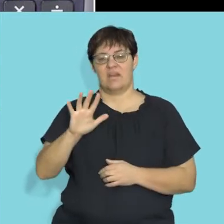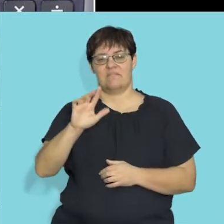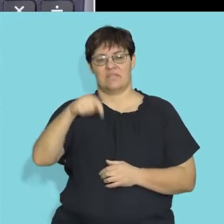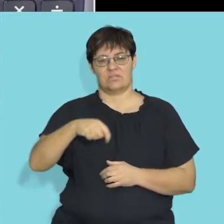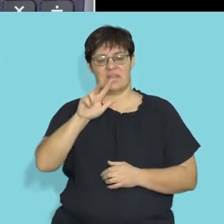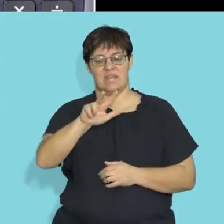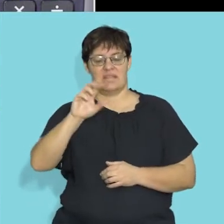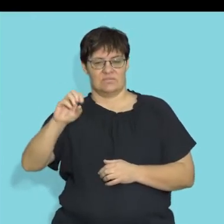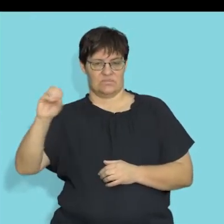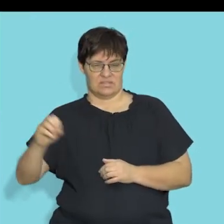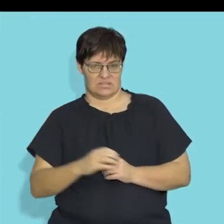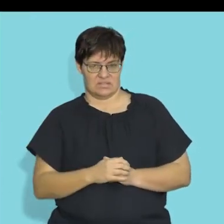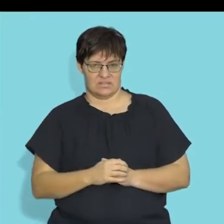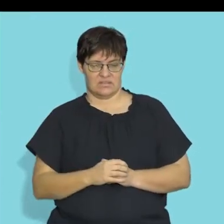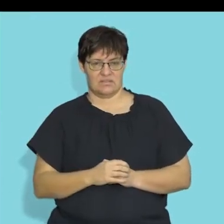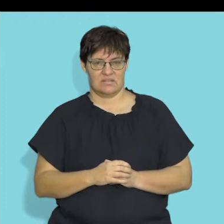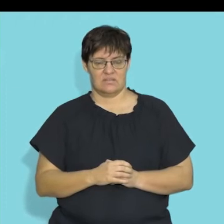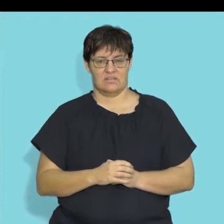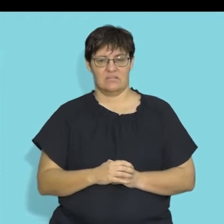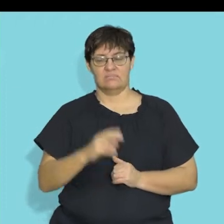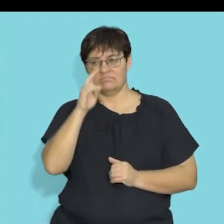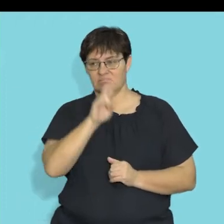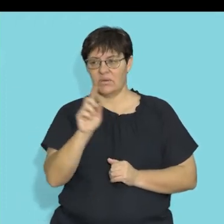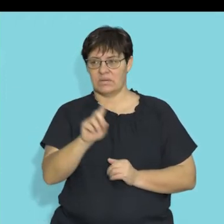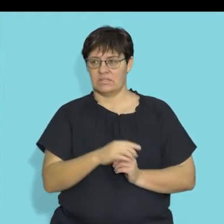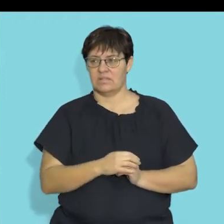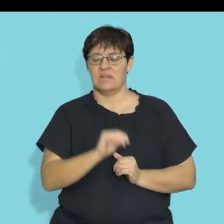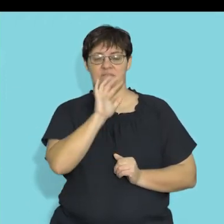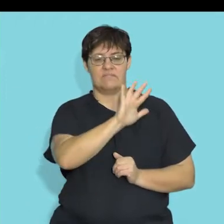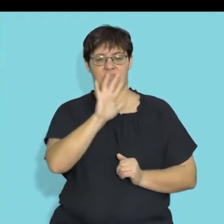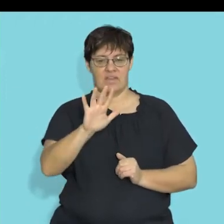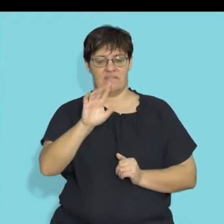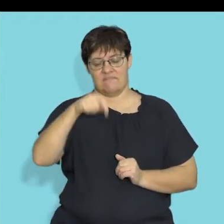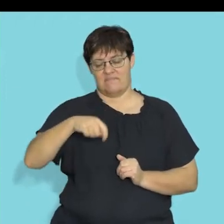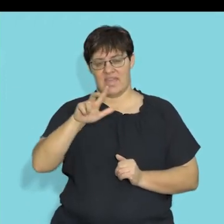of 55,800. And here you can see, here's your